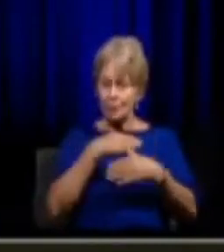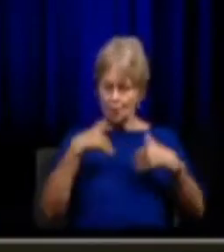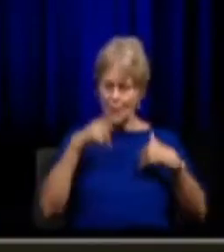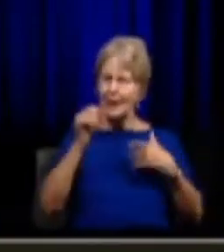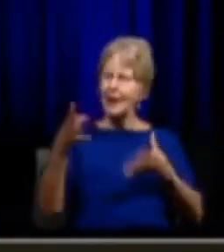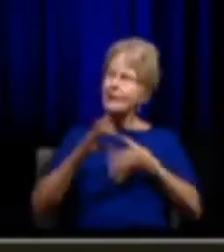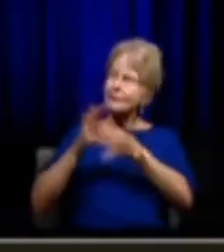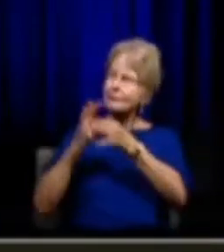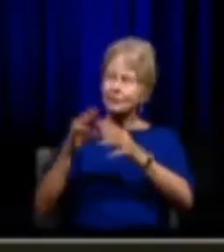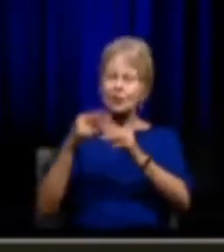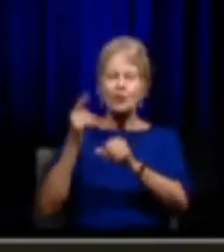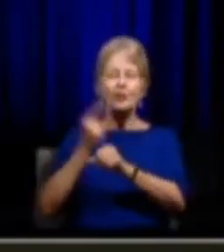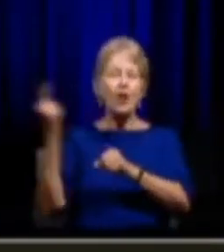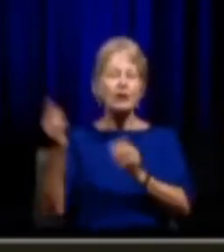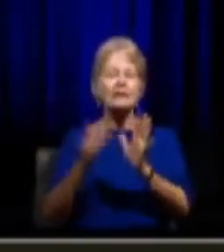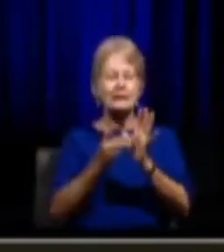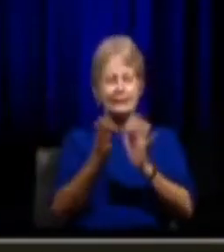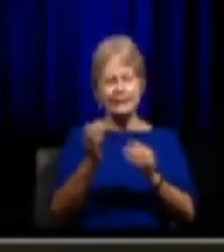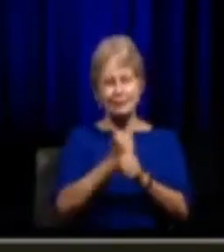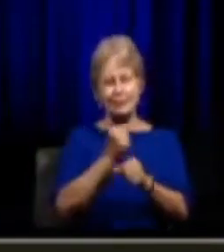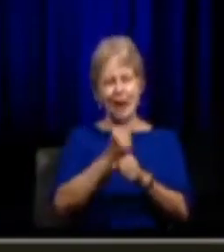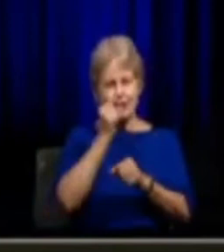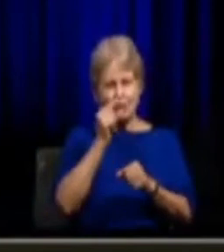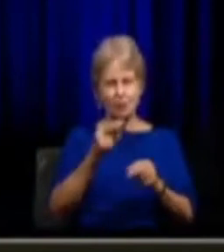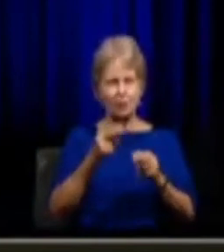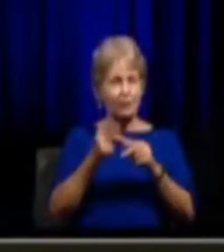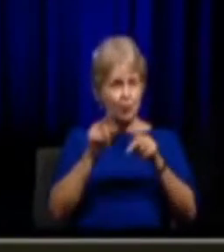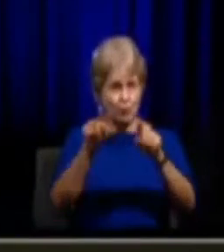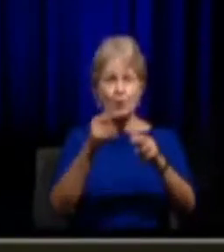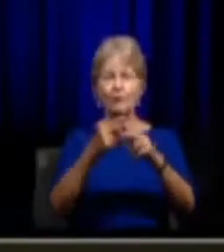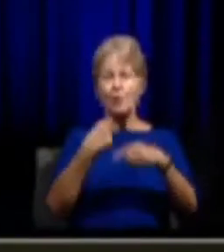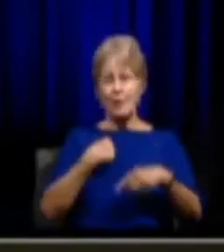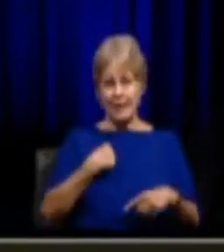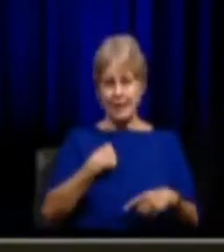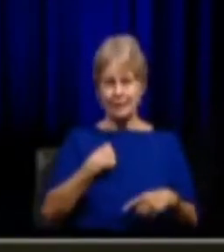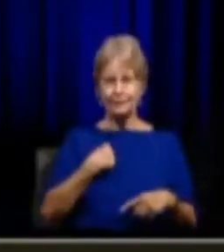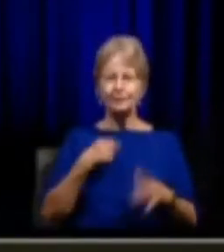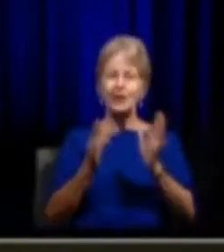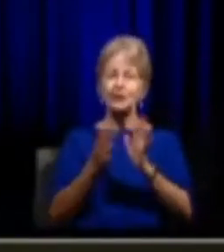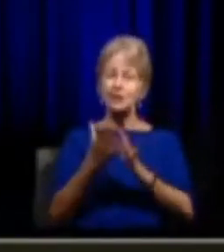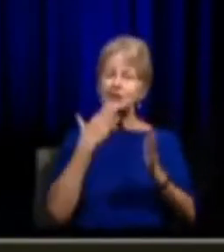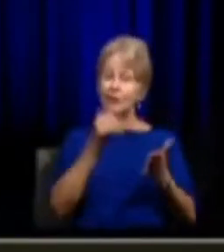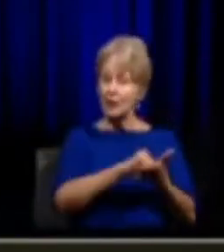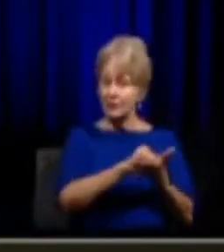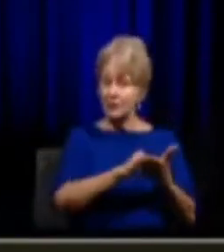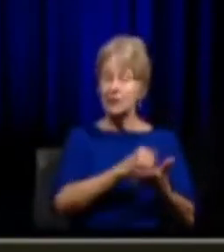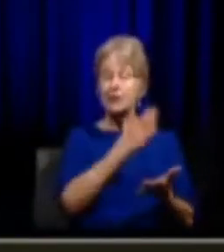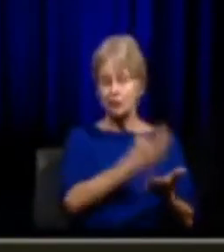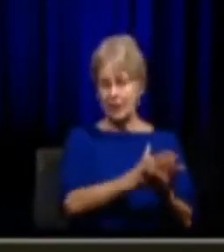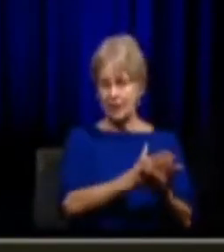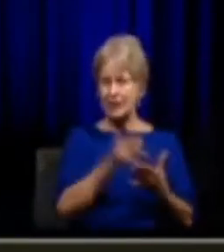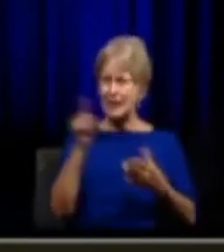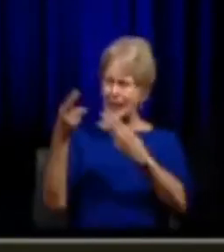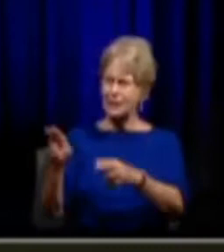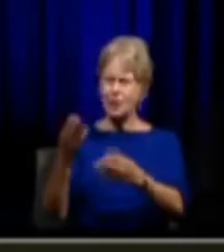is that Jesus made it all possible for you and for me. Jesus' forgiveness is real. He died on that cross so that we could stand